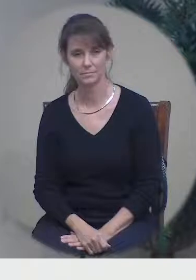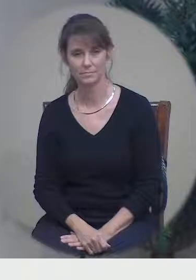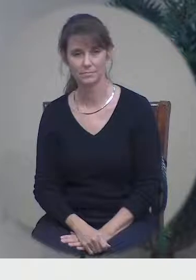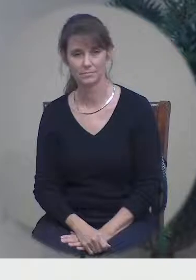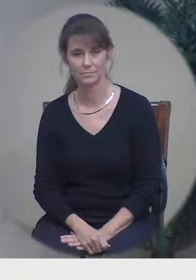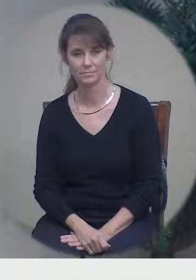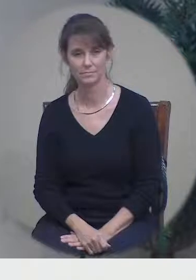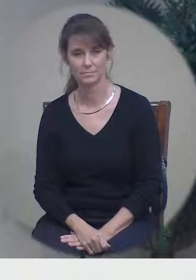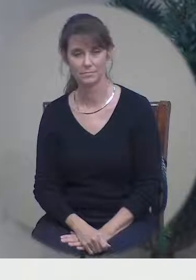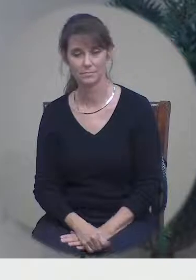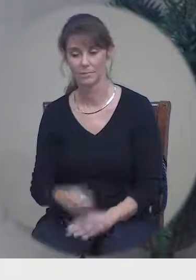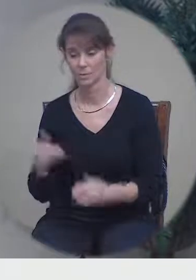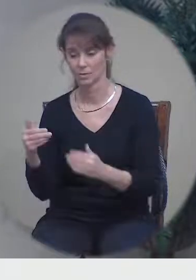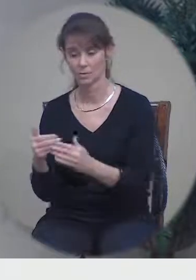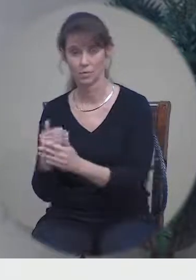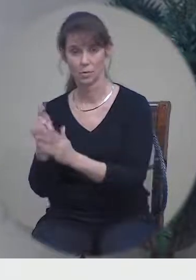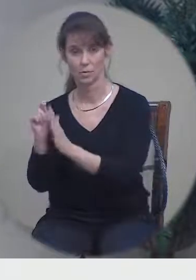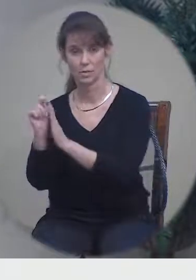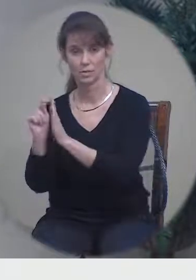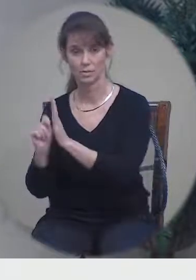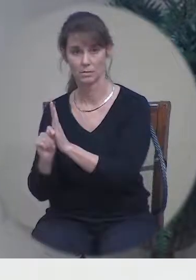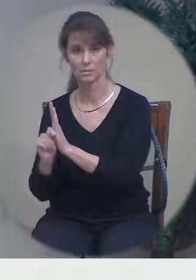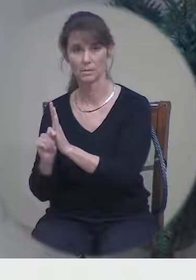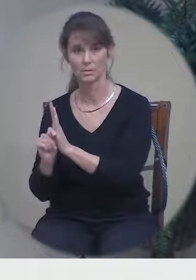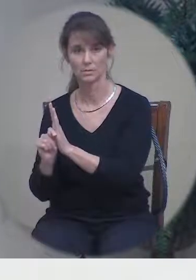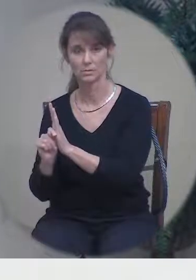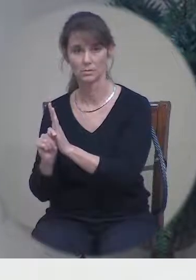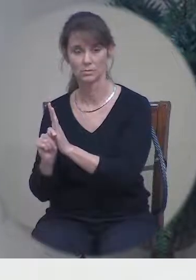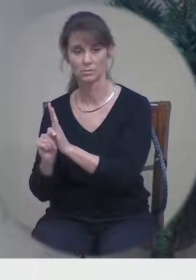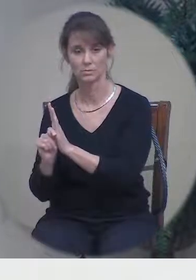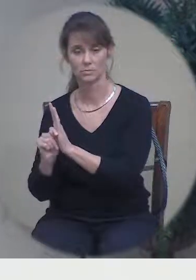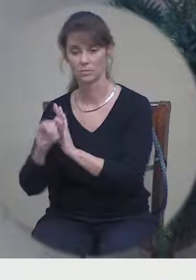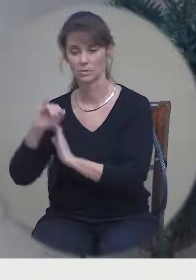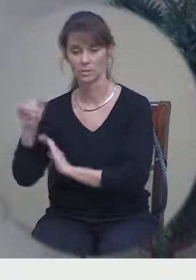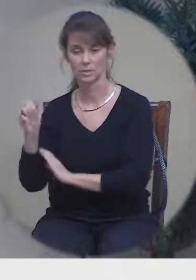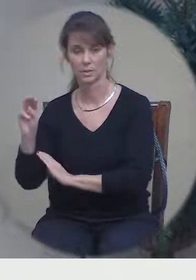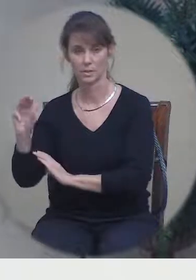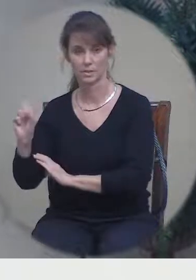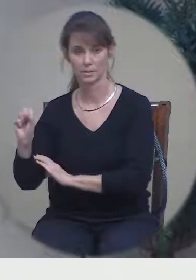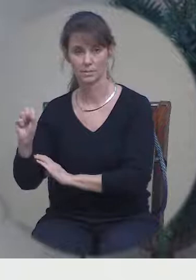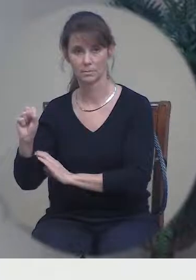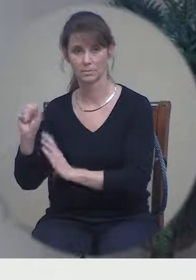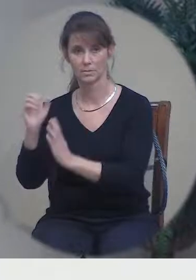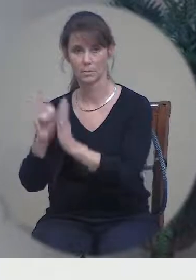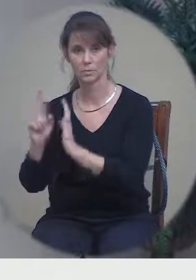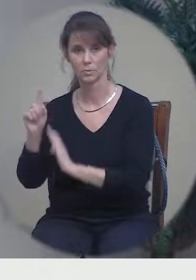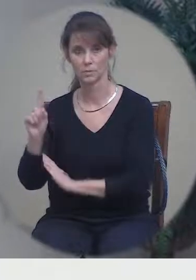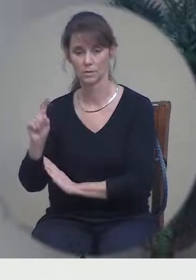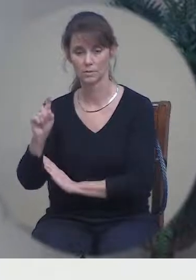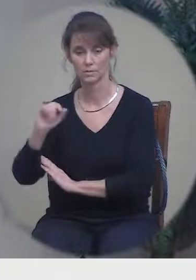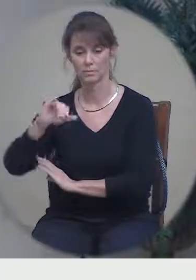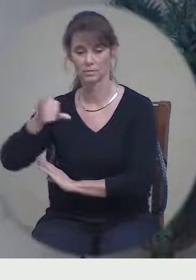from the New Testament. And it's the truth kind of spoken of in James chapter 1.